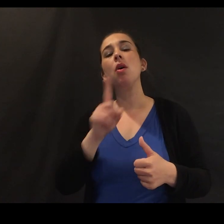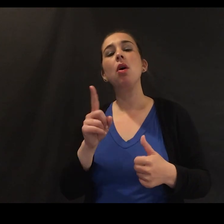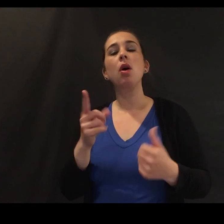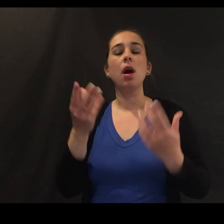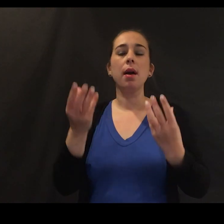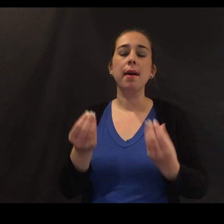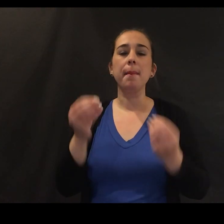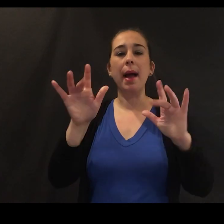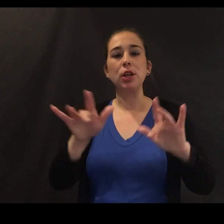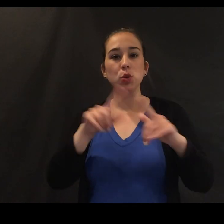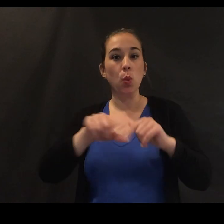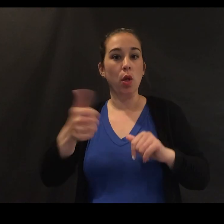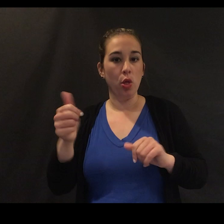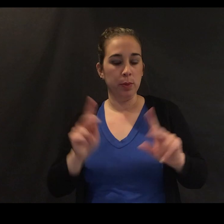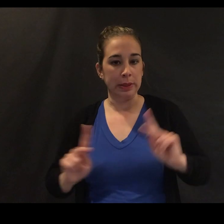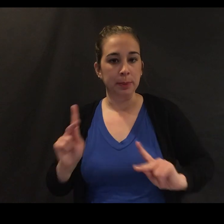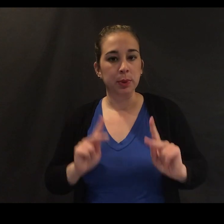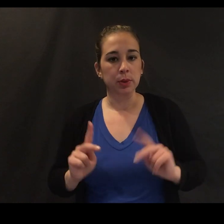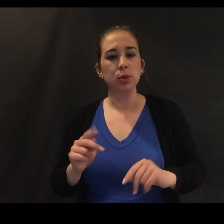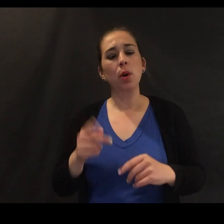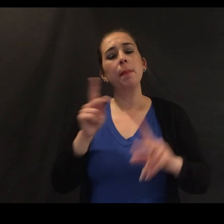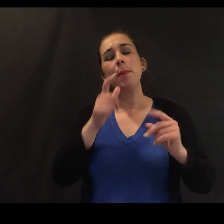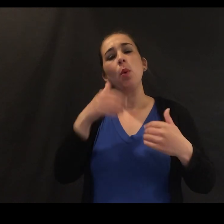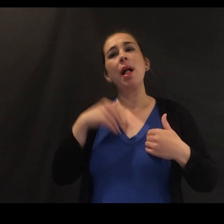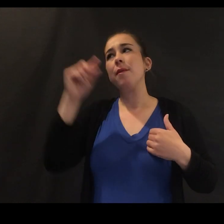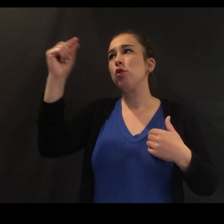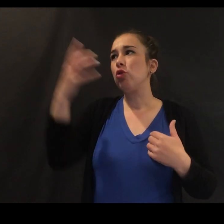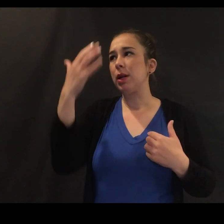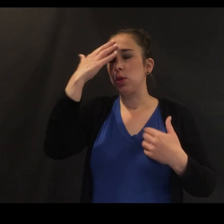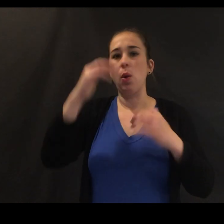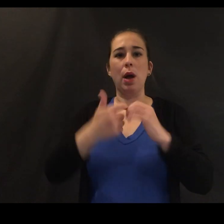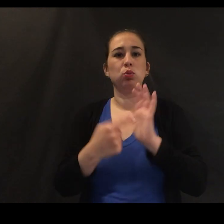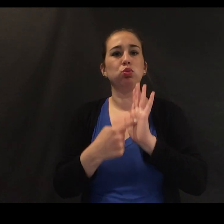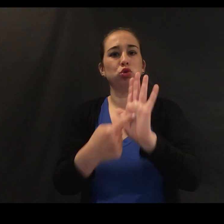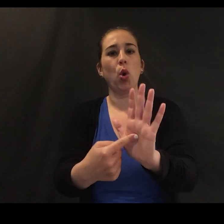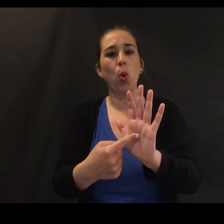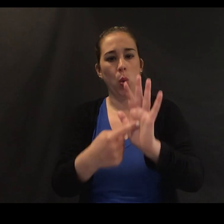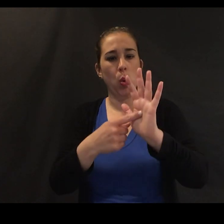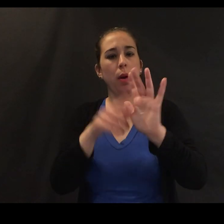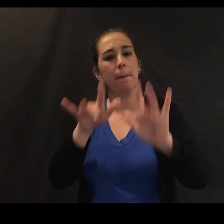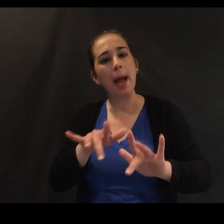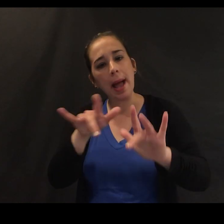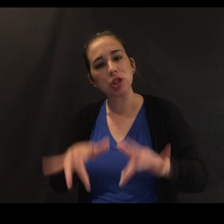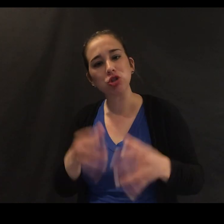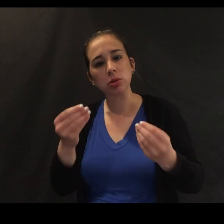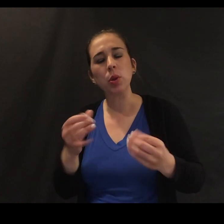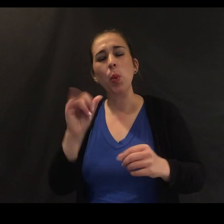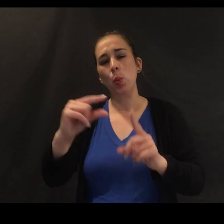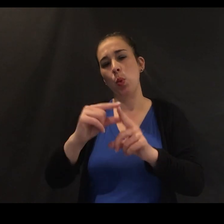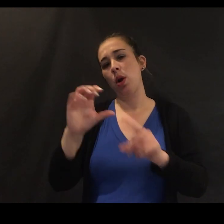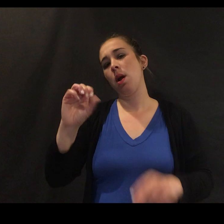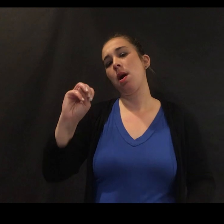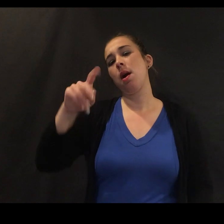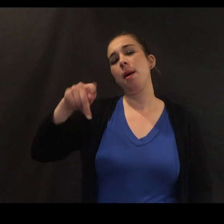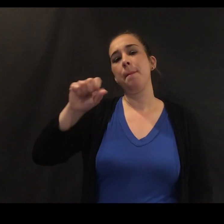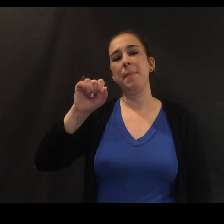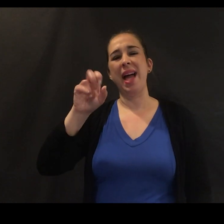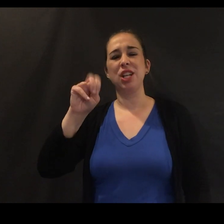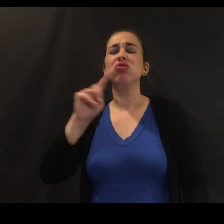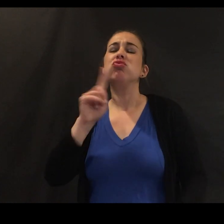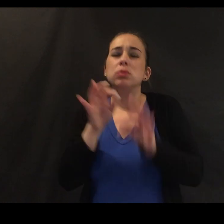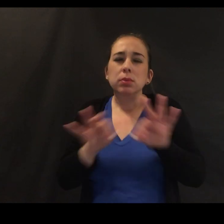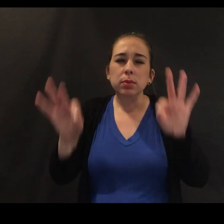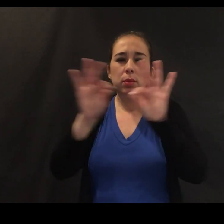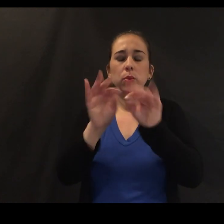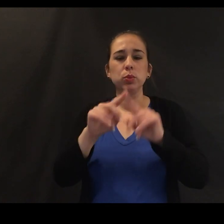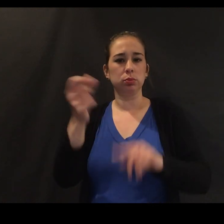others. Gracious people know how to show compassion to other people. And the word compassion is a word that's really important to understand.